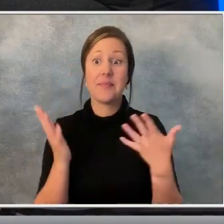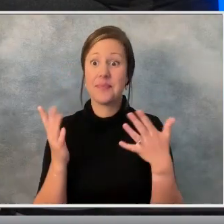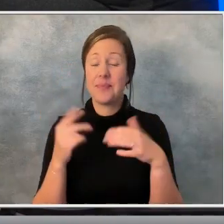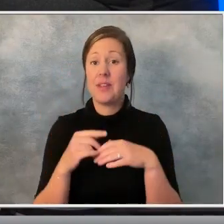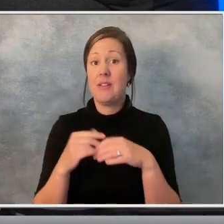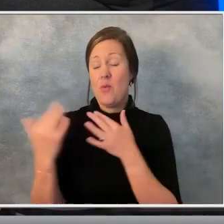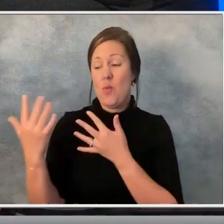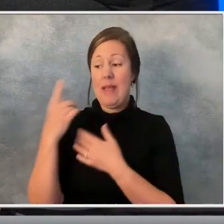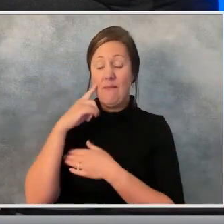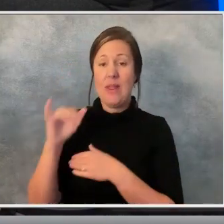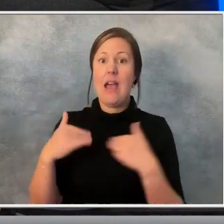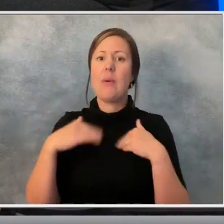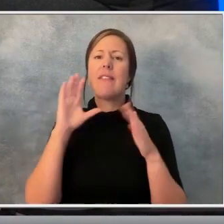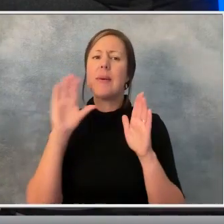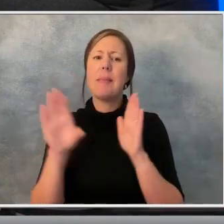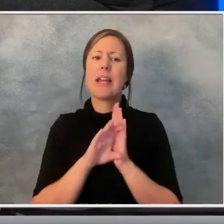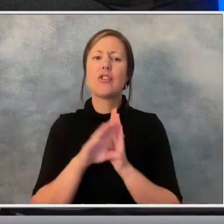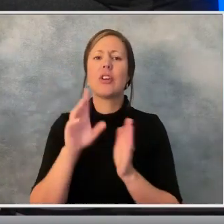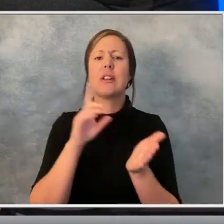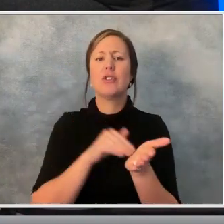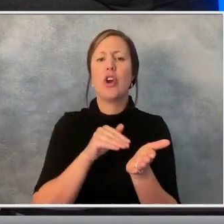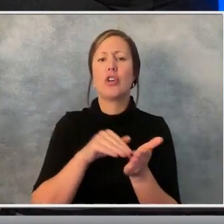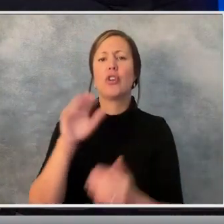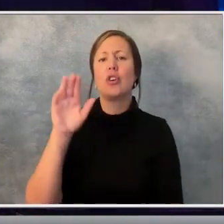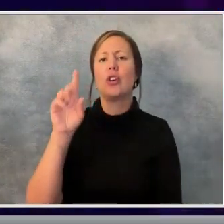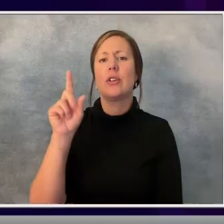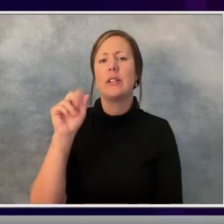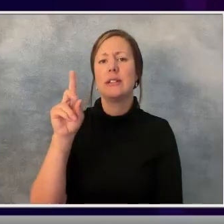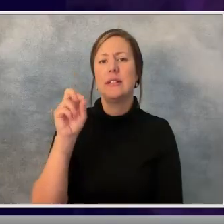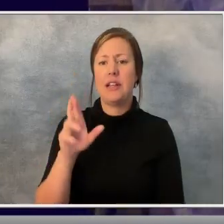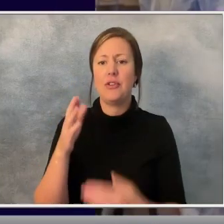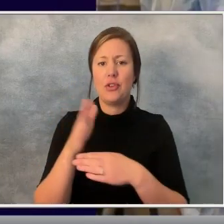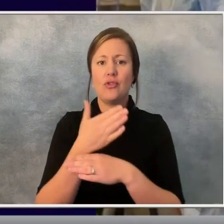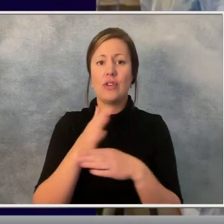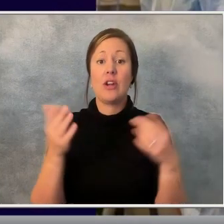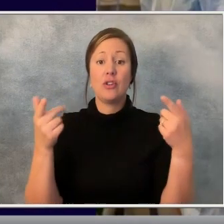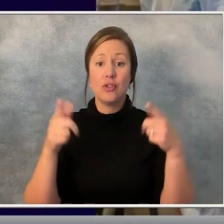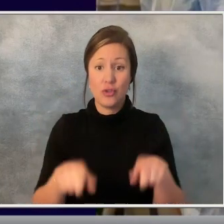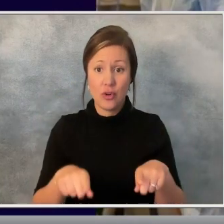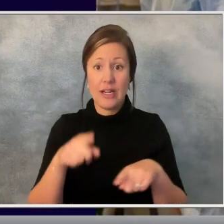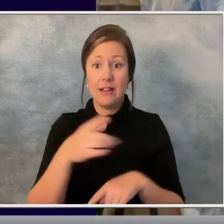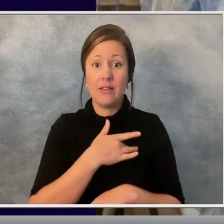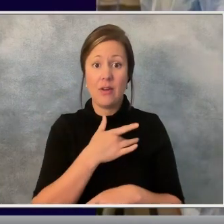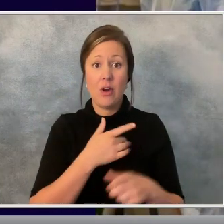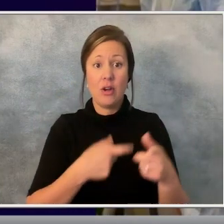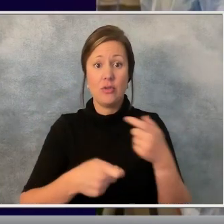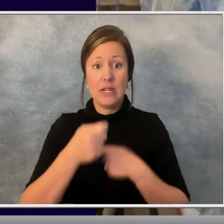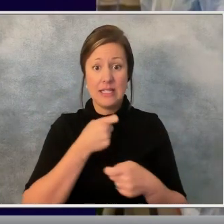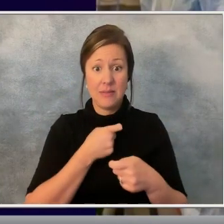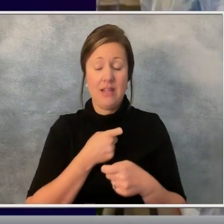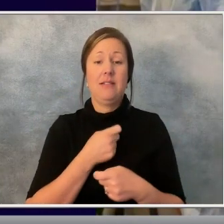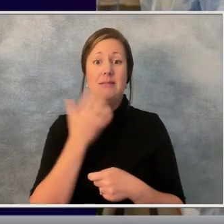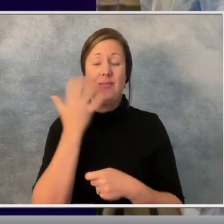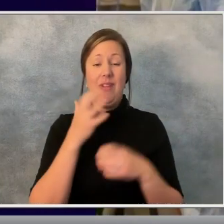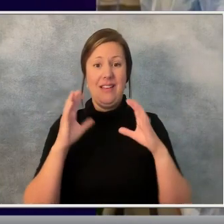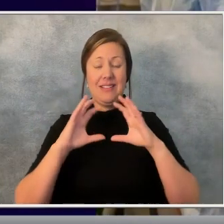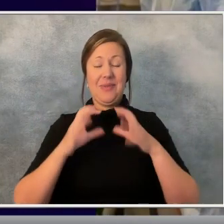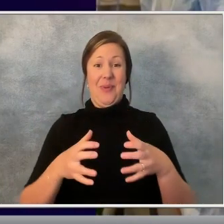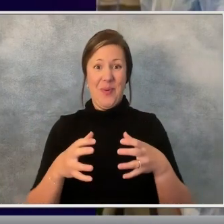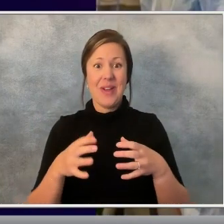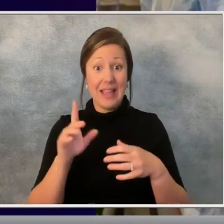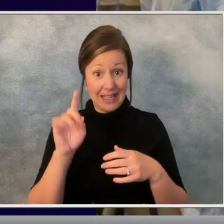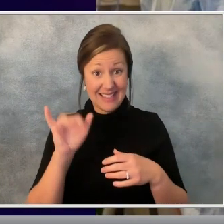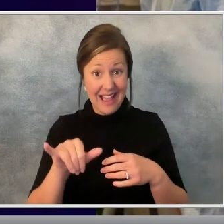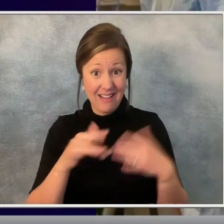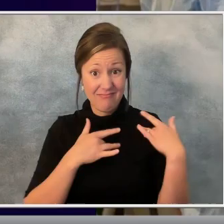picture that Dr. Danter shared with us during Eddie's heart transplant. This is quite a crew. Is that the typical number of people that are